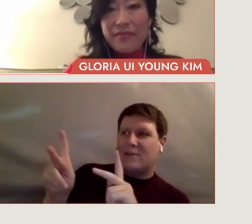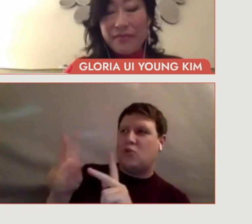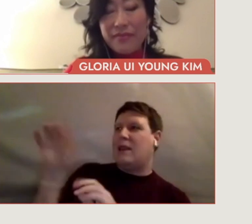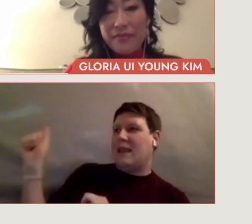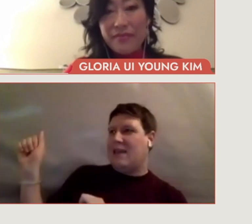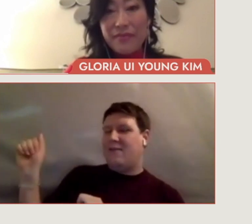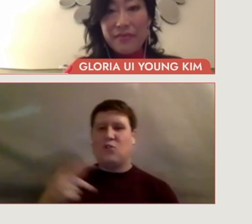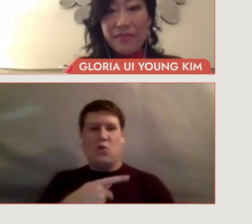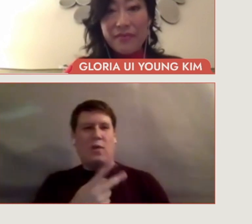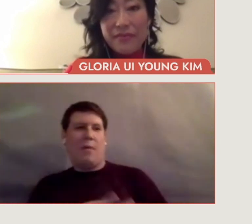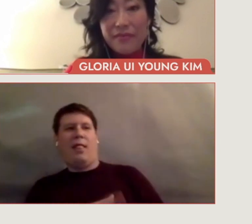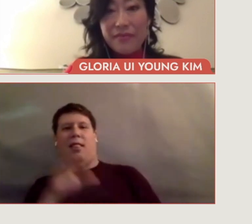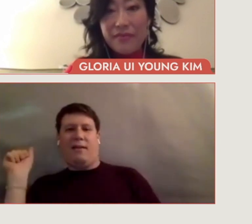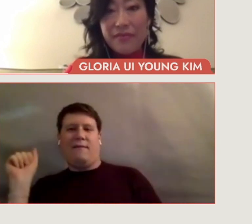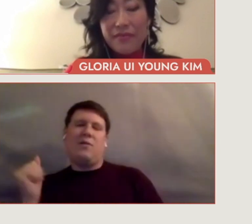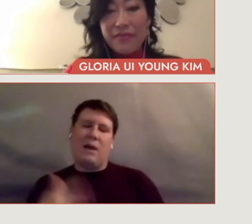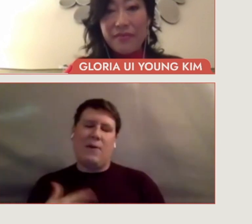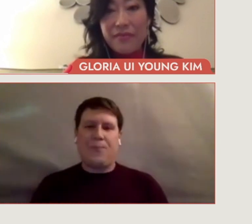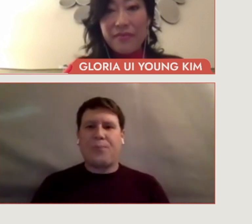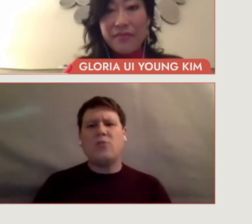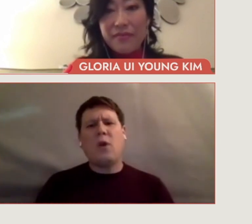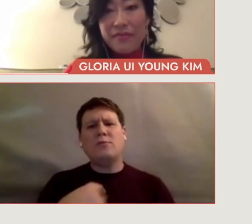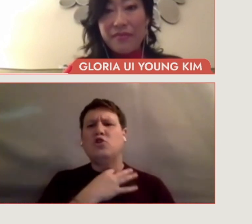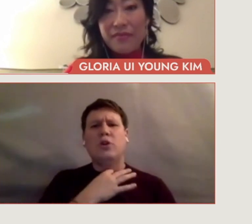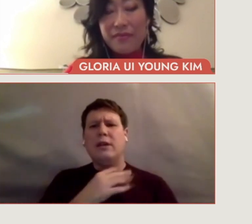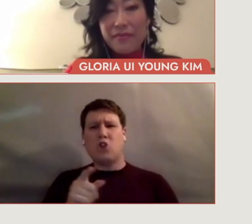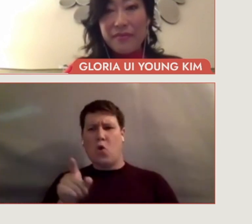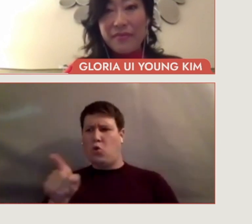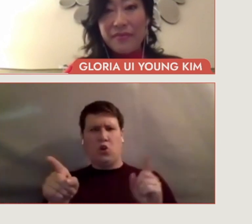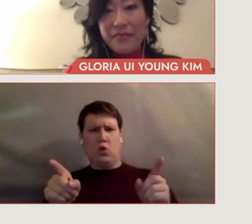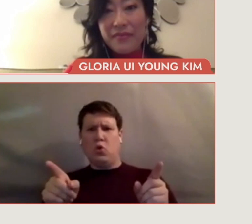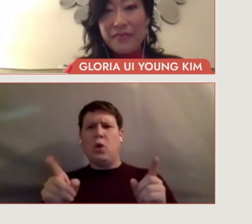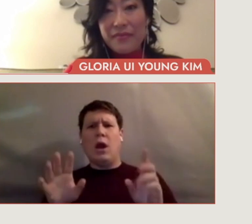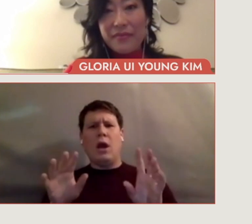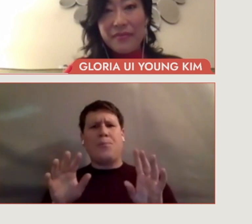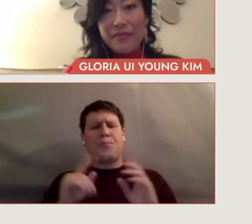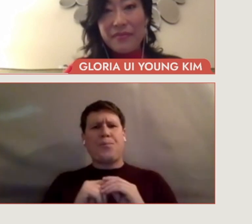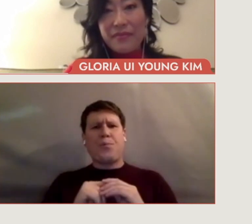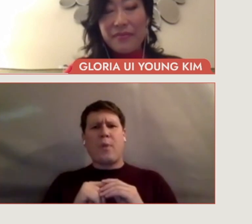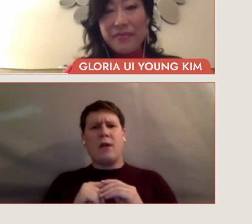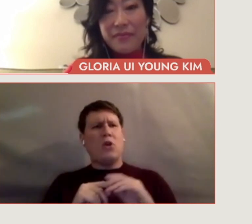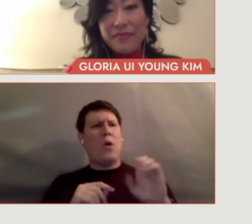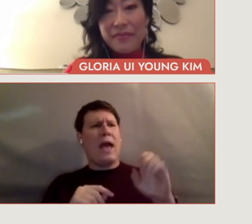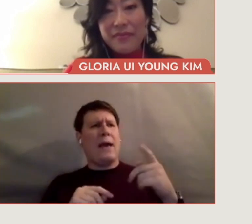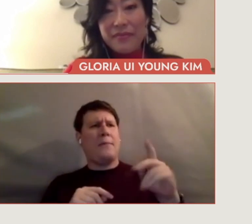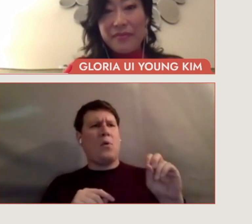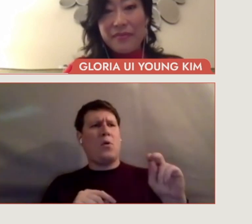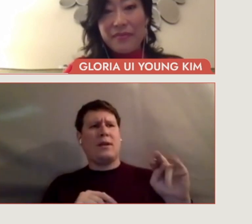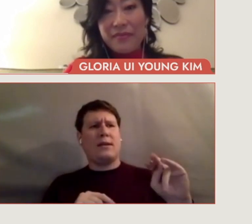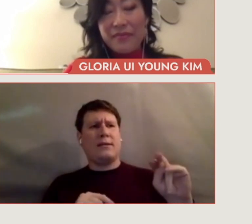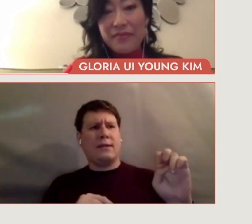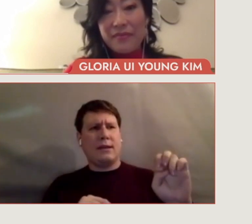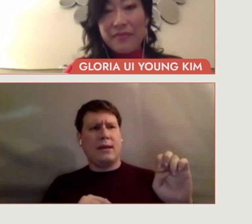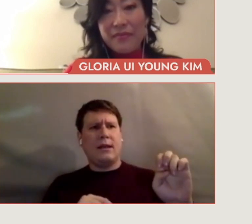the story. So what were some of the conversations that you had about these themes and how to approach it, how to approach your character?